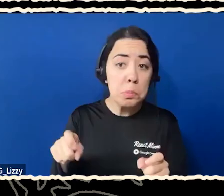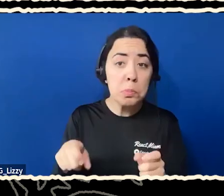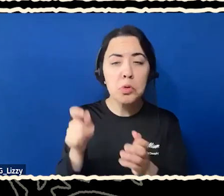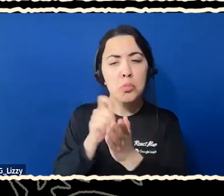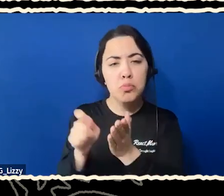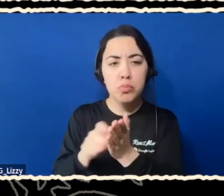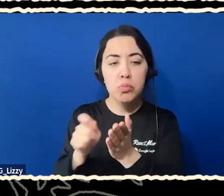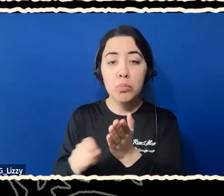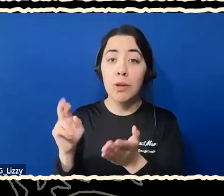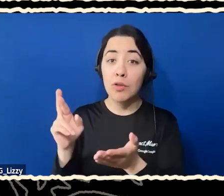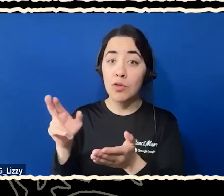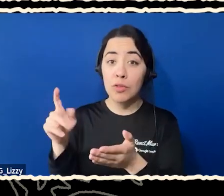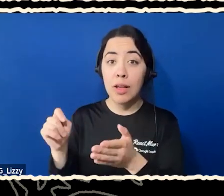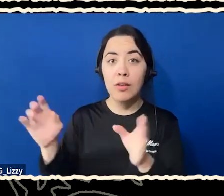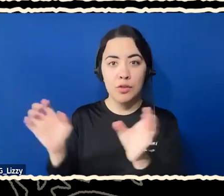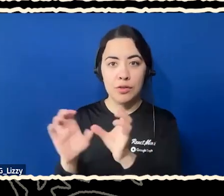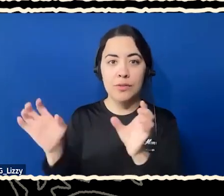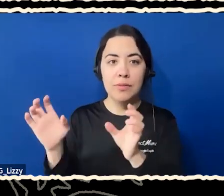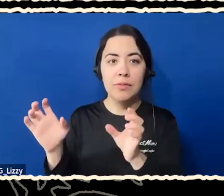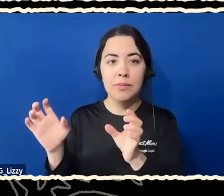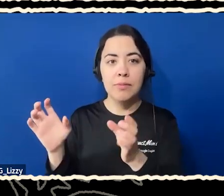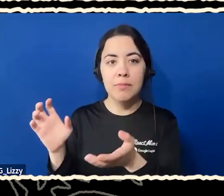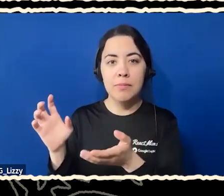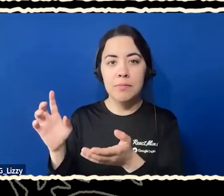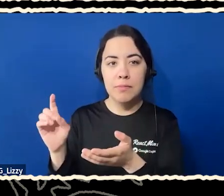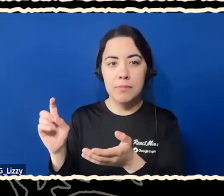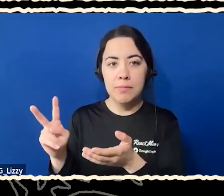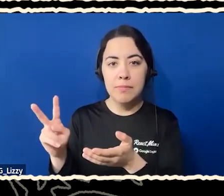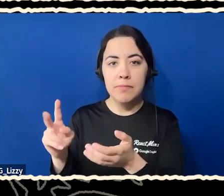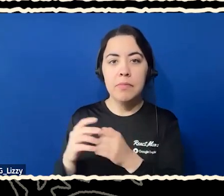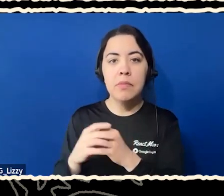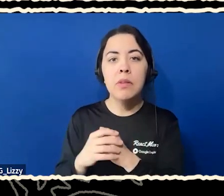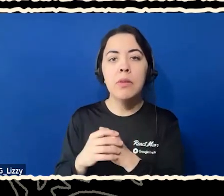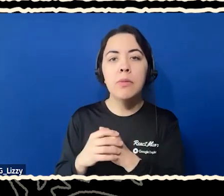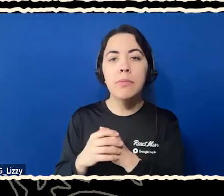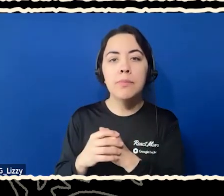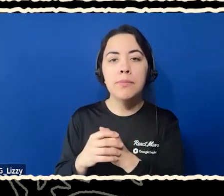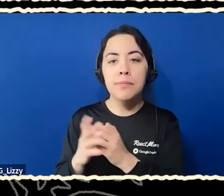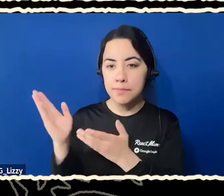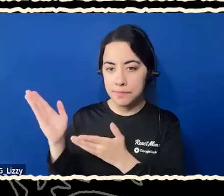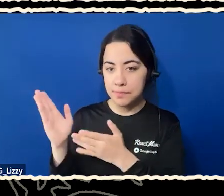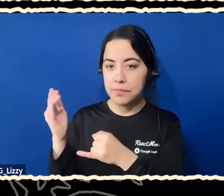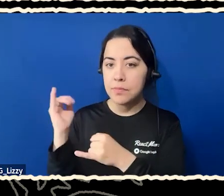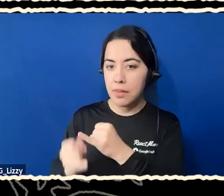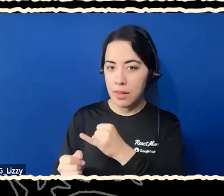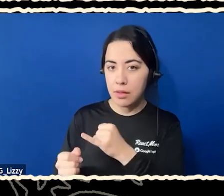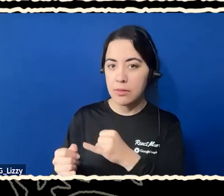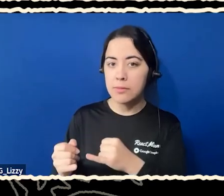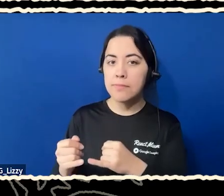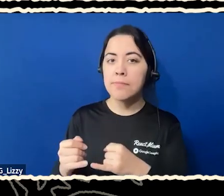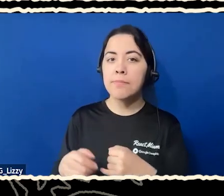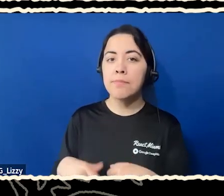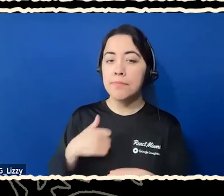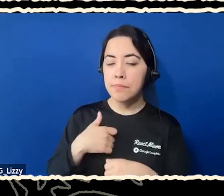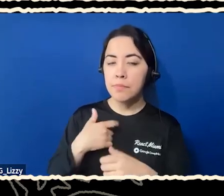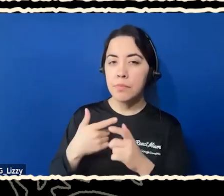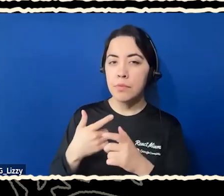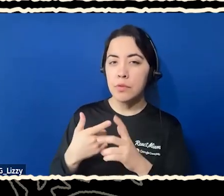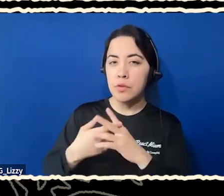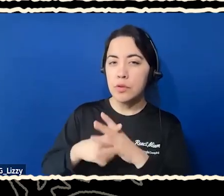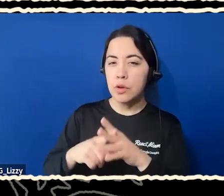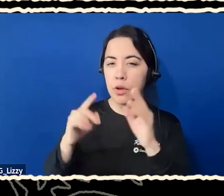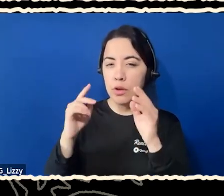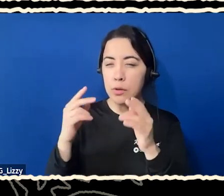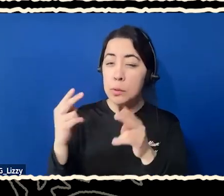Dev. What else? Clicker. OK. Lastly, I started using and teaching TanStack